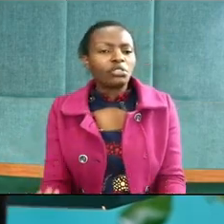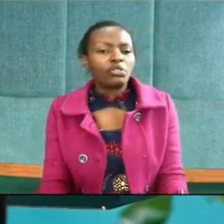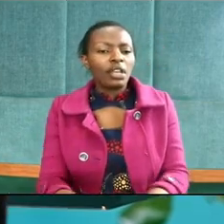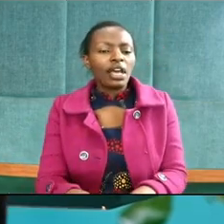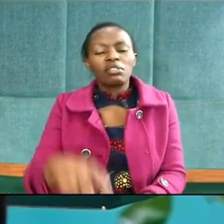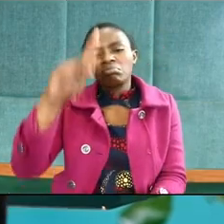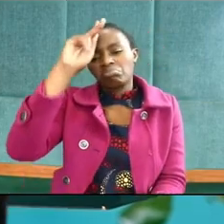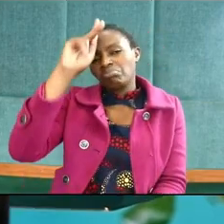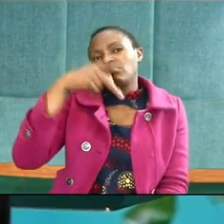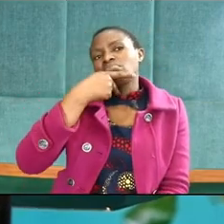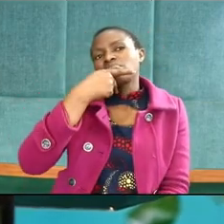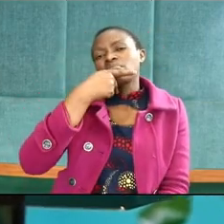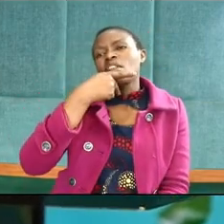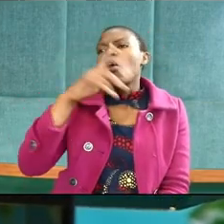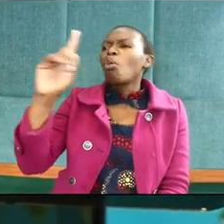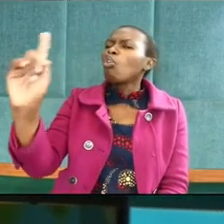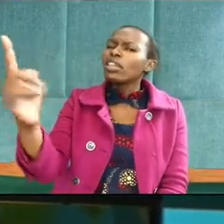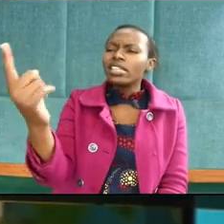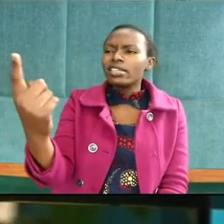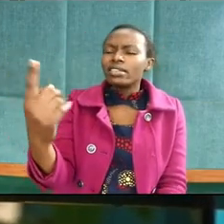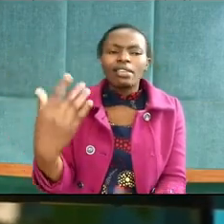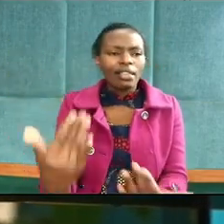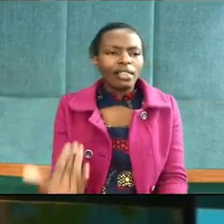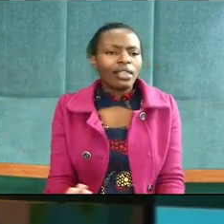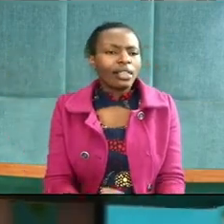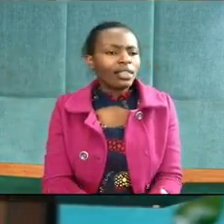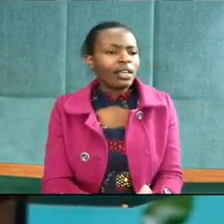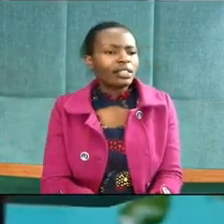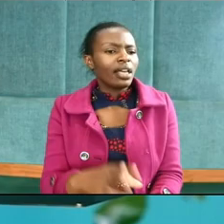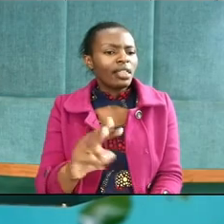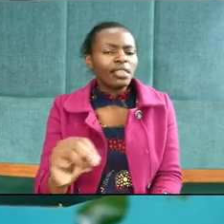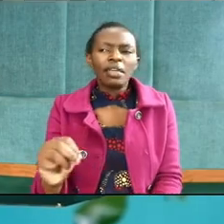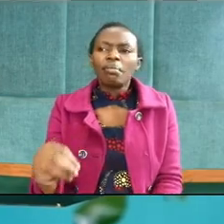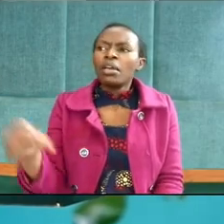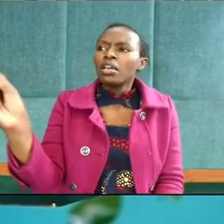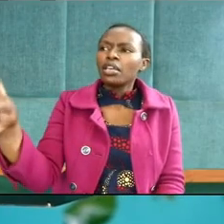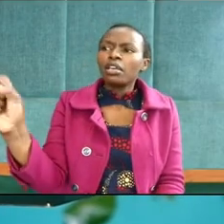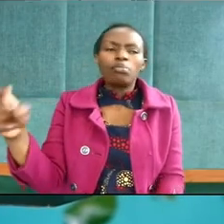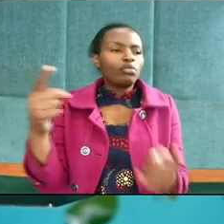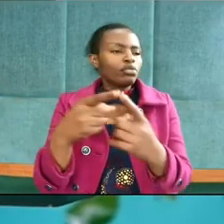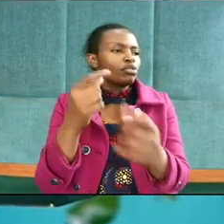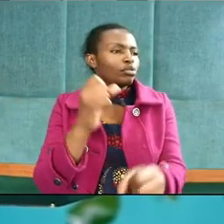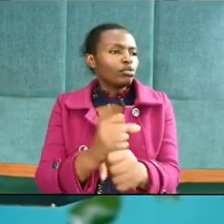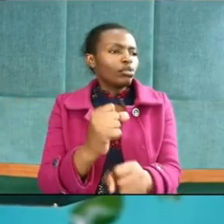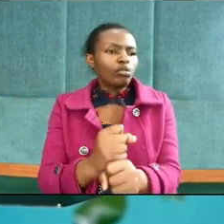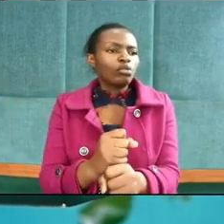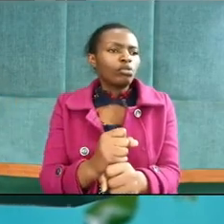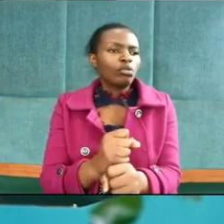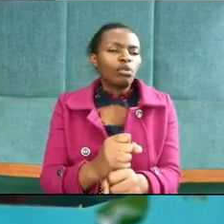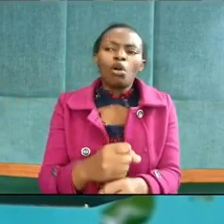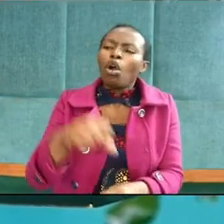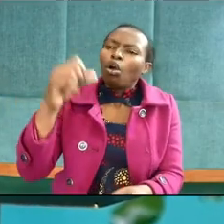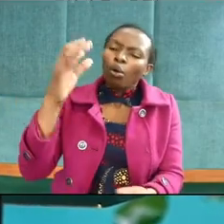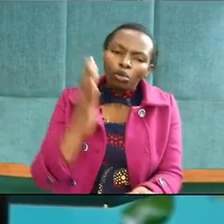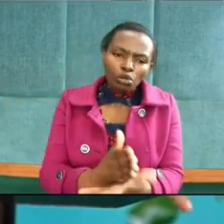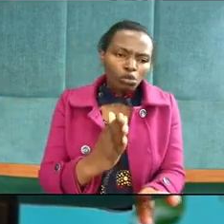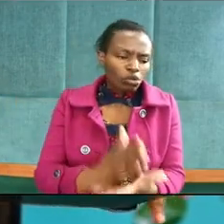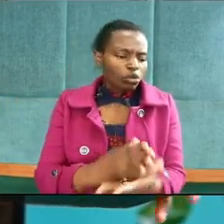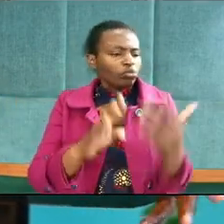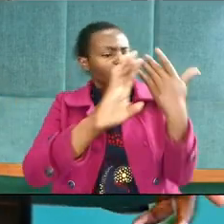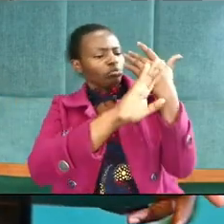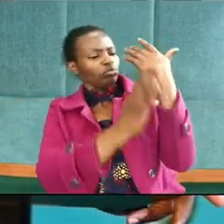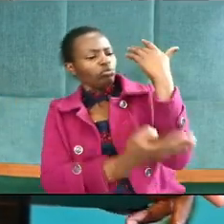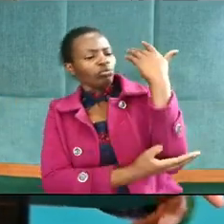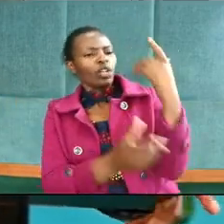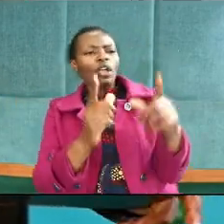The only thing that they are able to do is to potentially get pregnant, deliver a